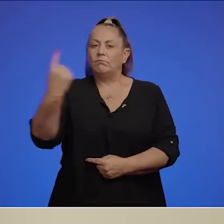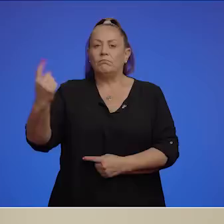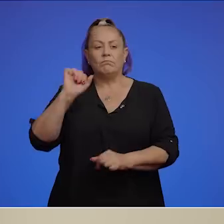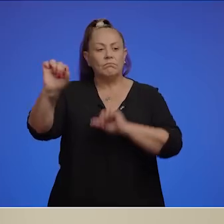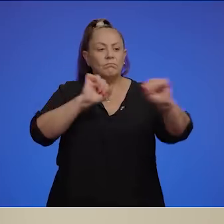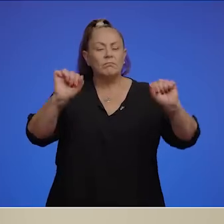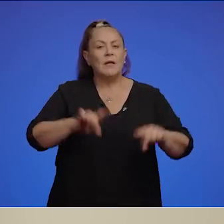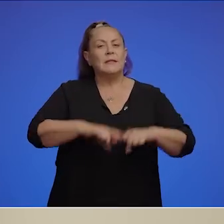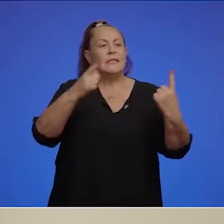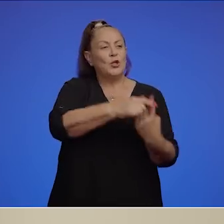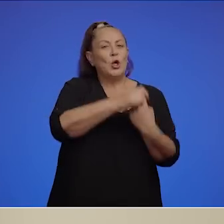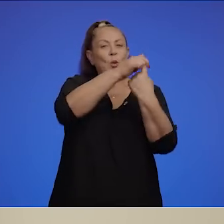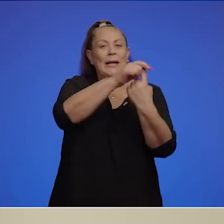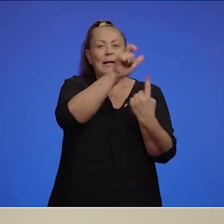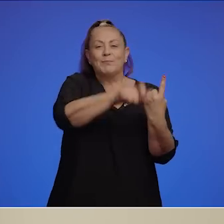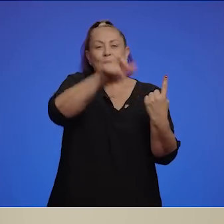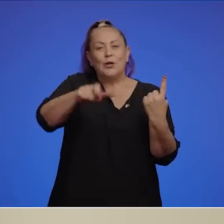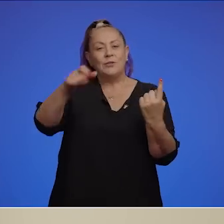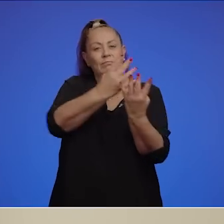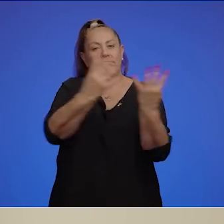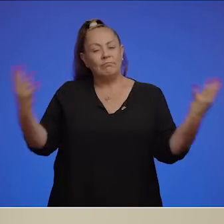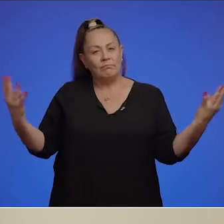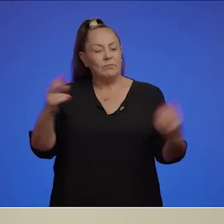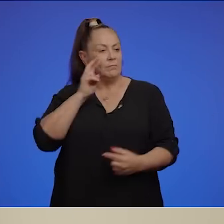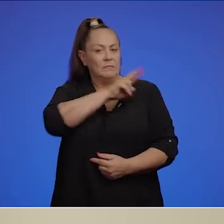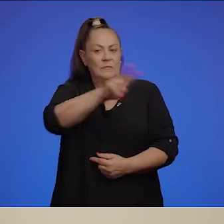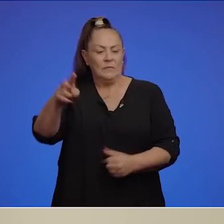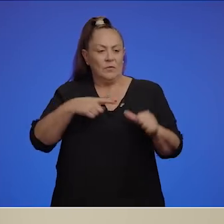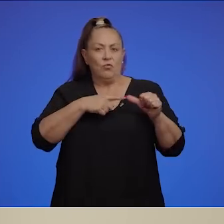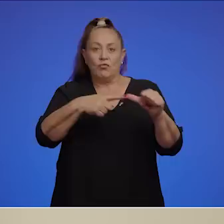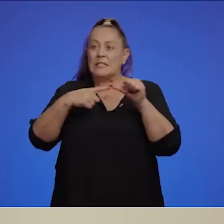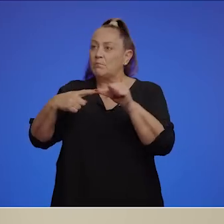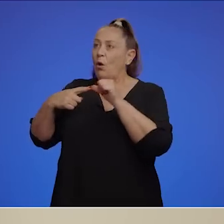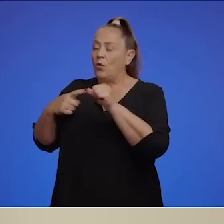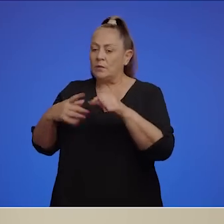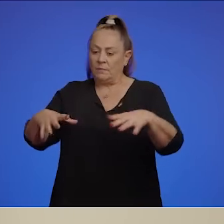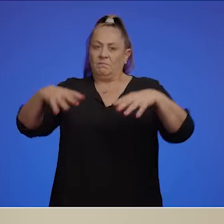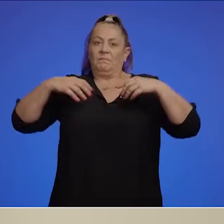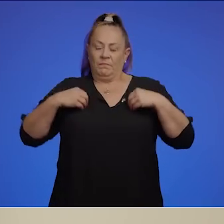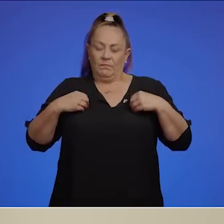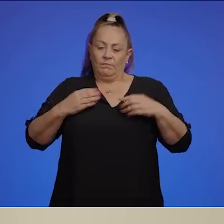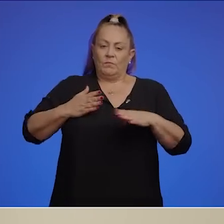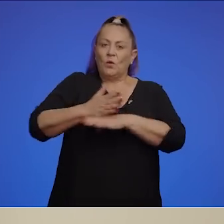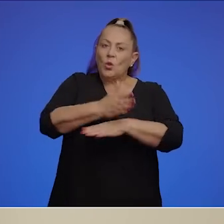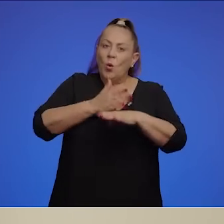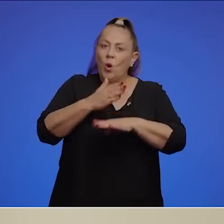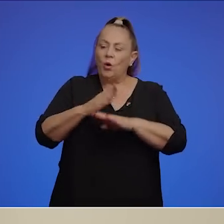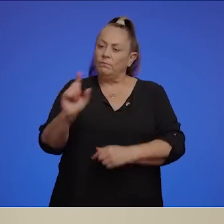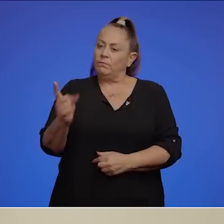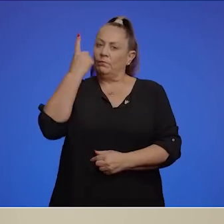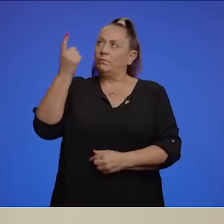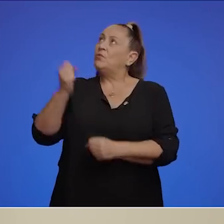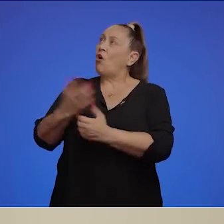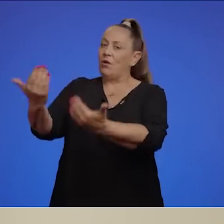quite a unique personality. We see them respond, we see them embrace the vocation, the calling that God gives to